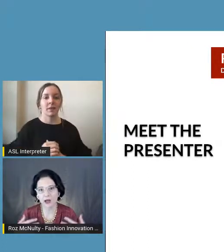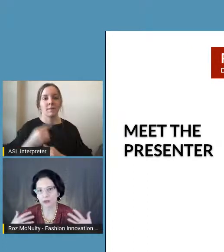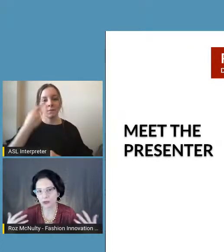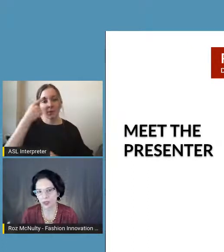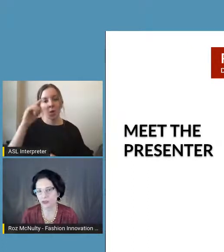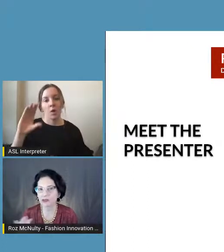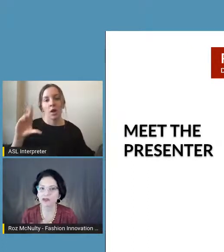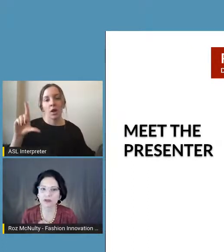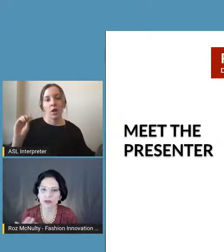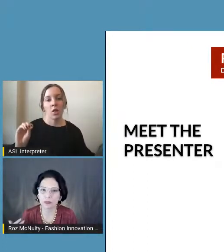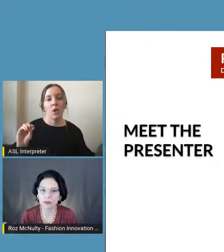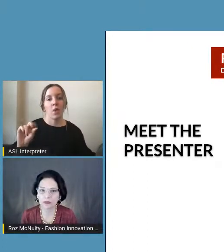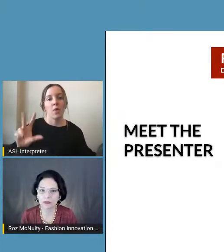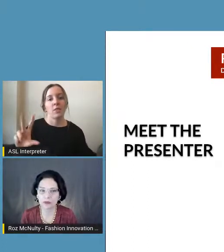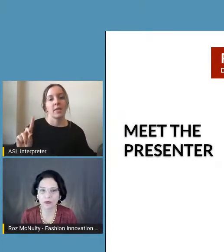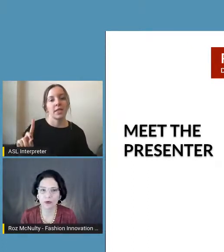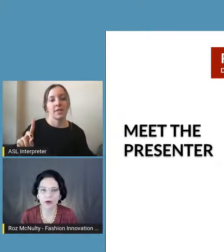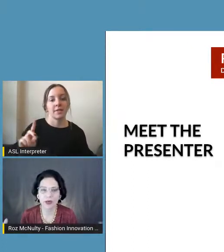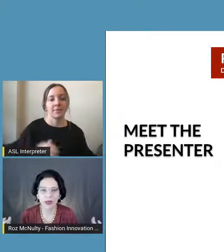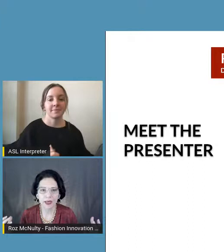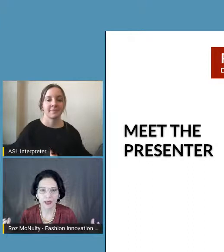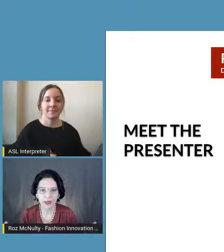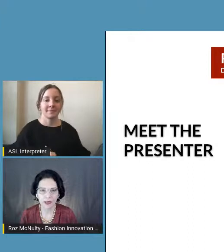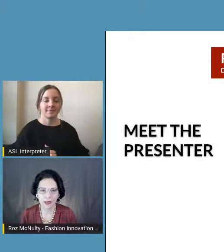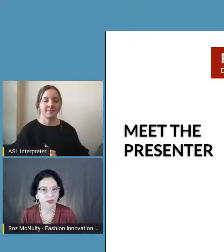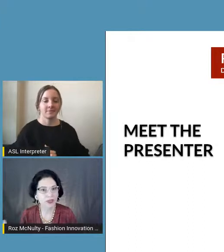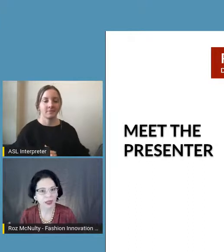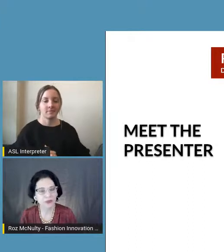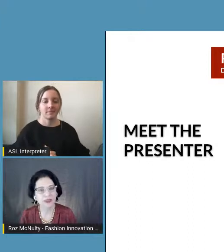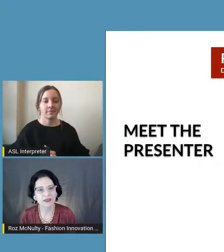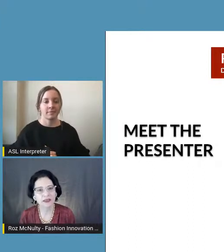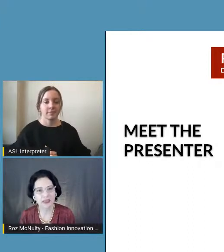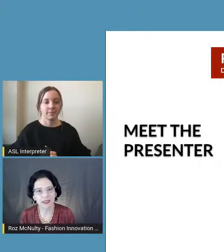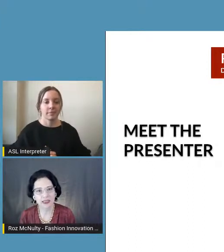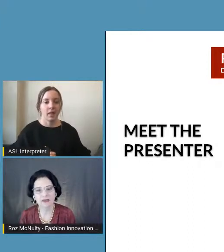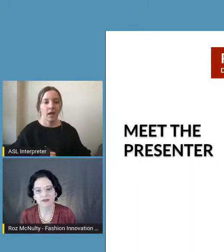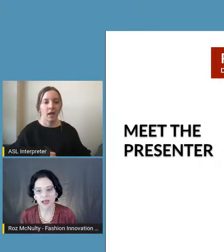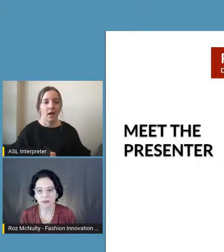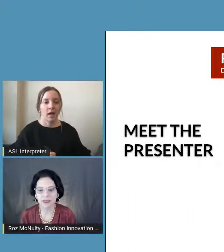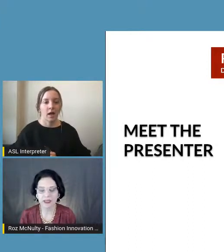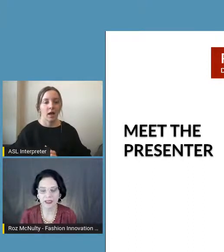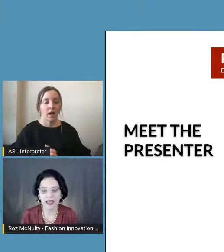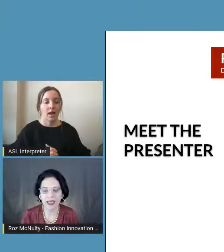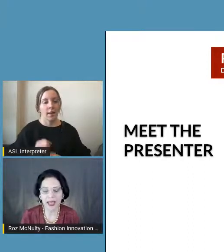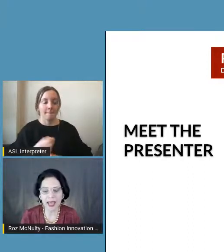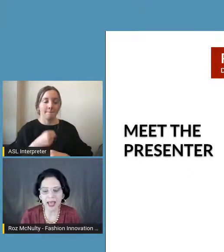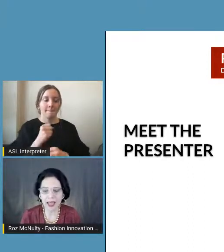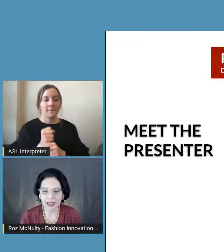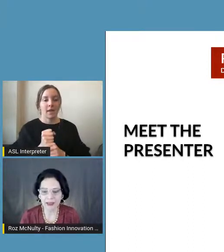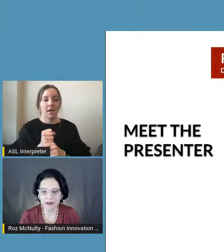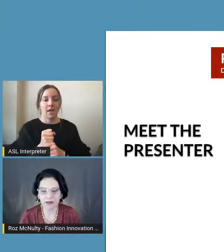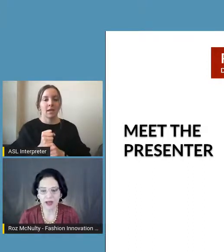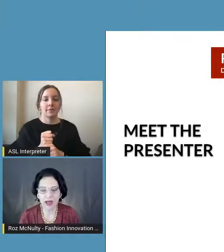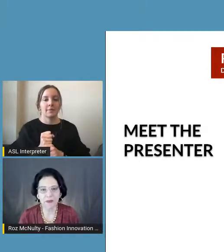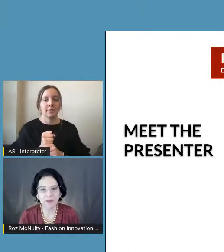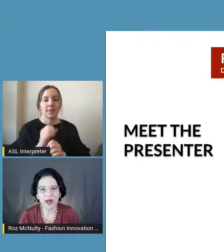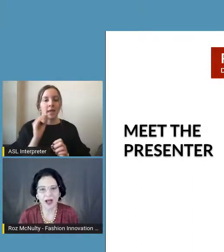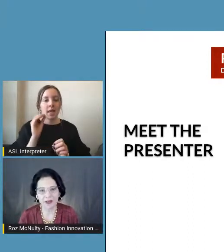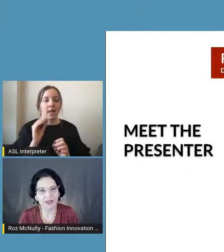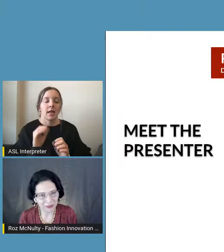I help create digital doubles for clothing companies that need sampling,